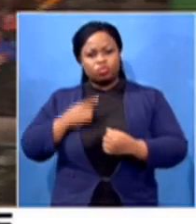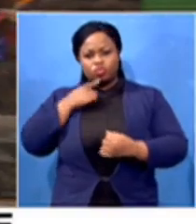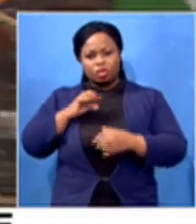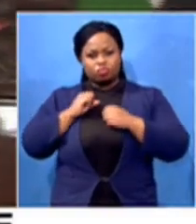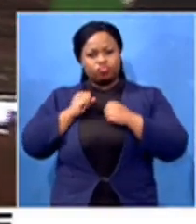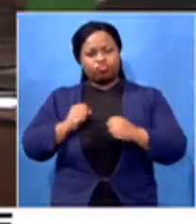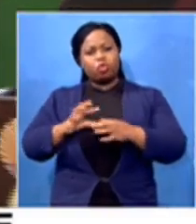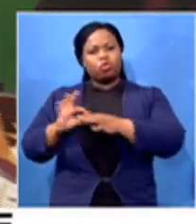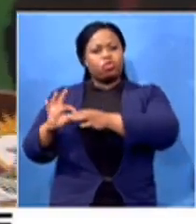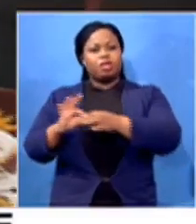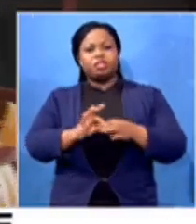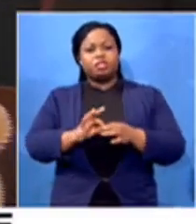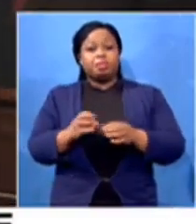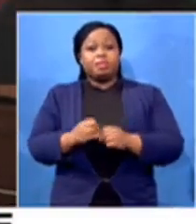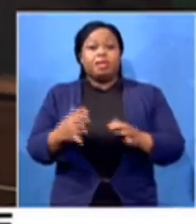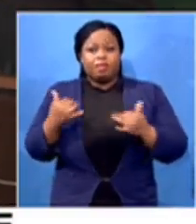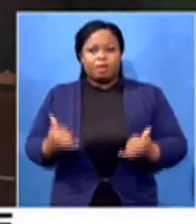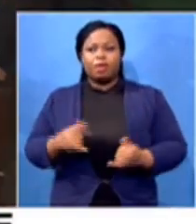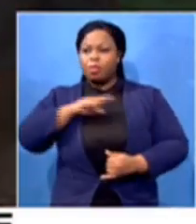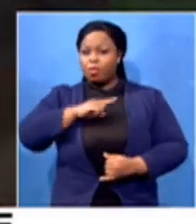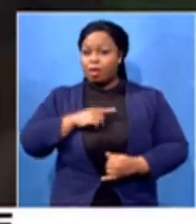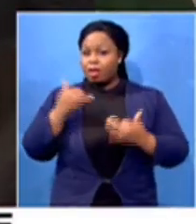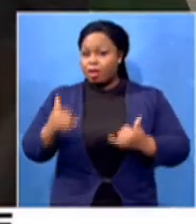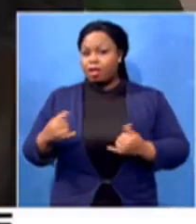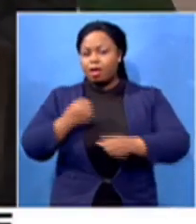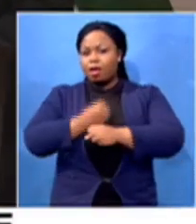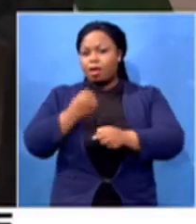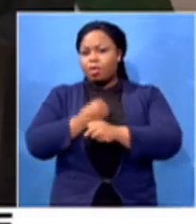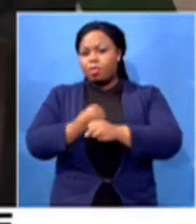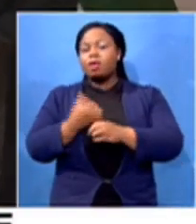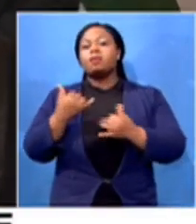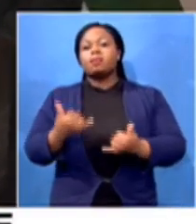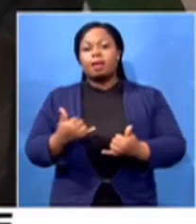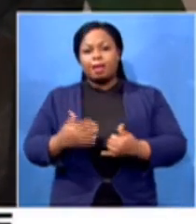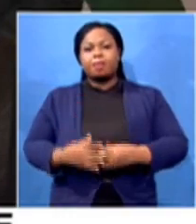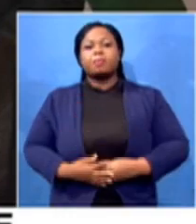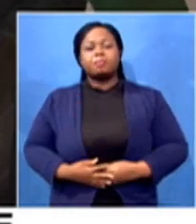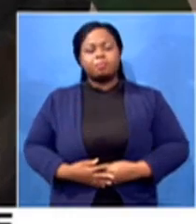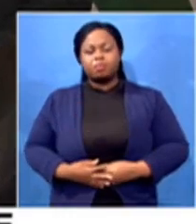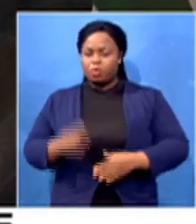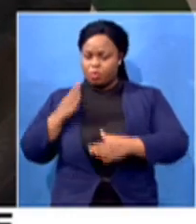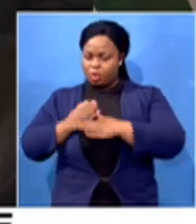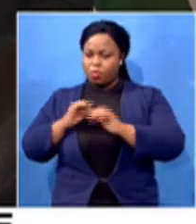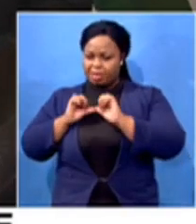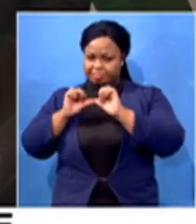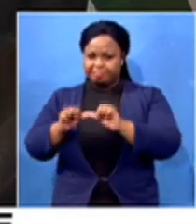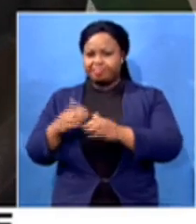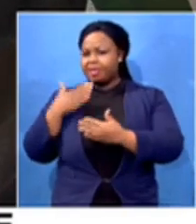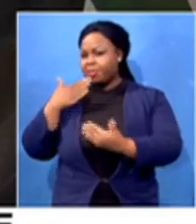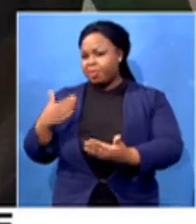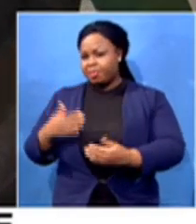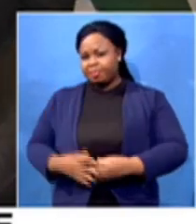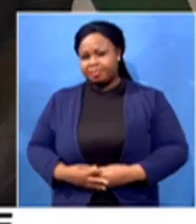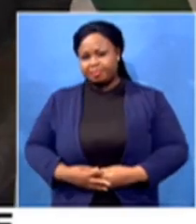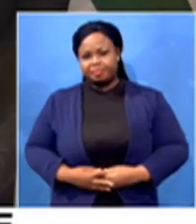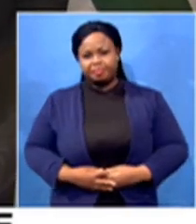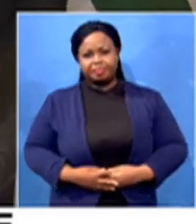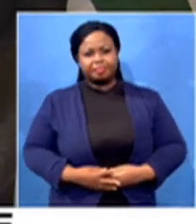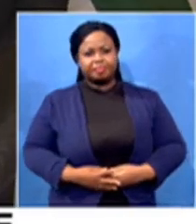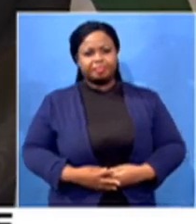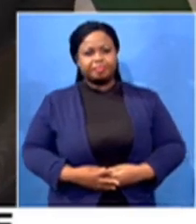gona jwale tjena gore ka nnete re tla sebetsang hantle mmogo. Ke a leboa.